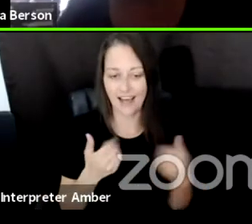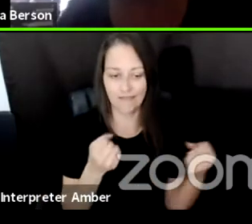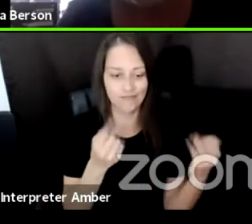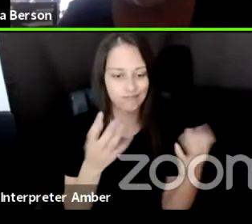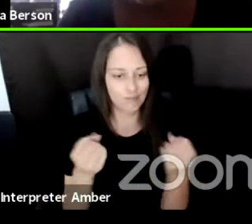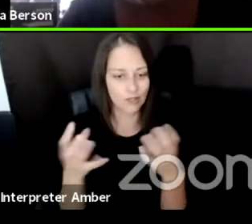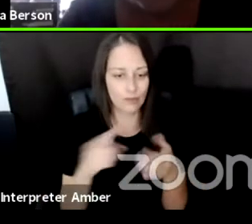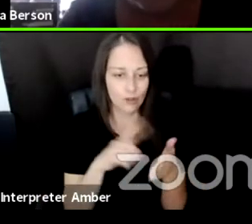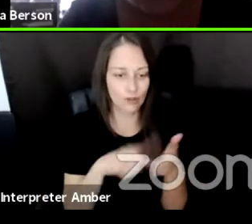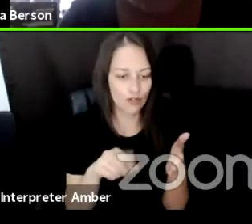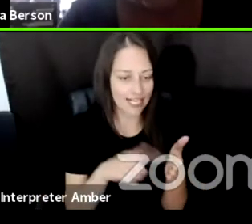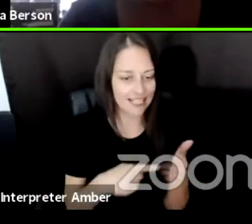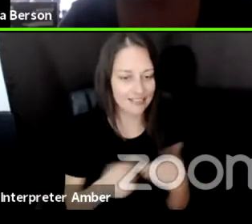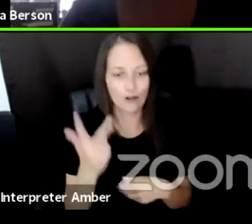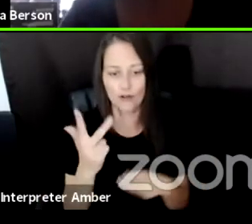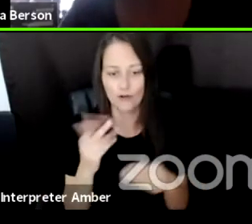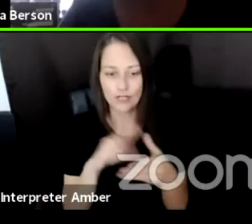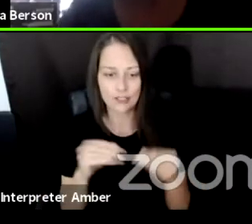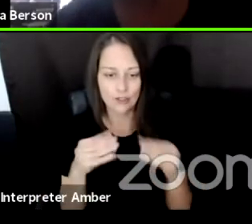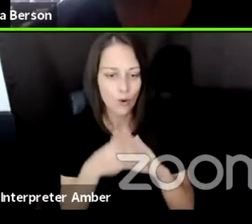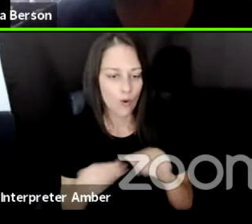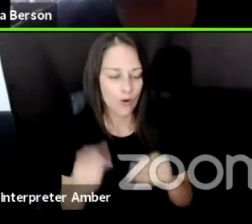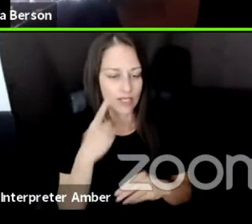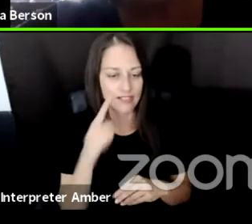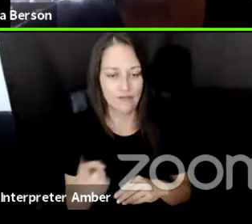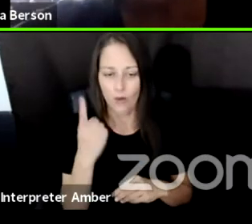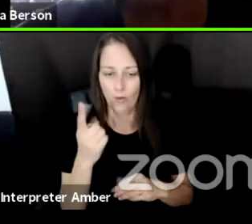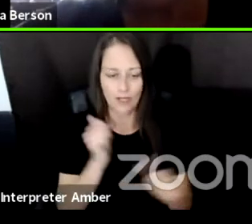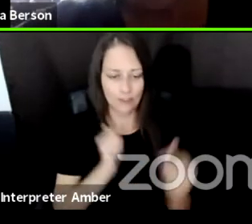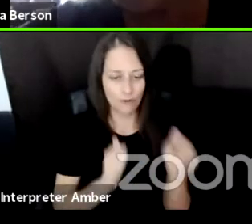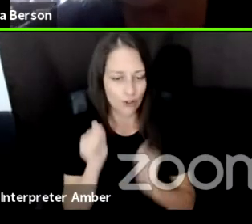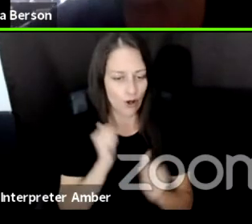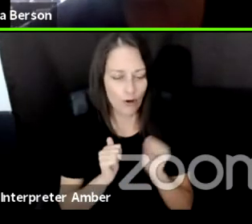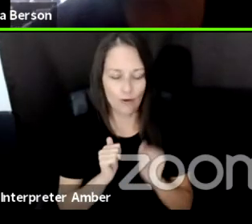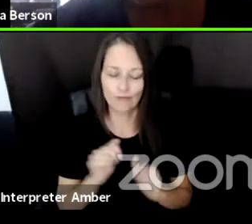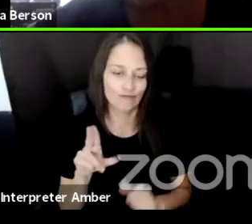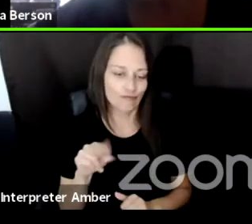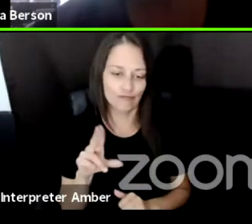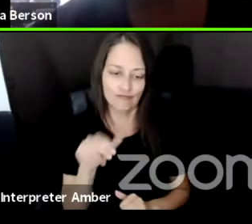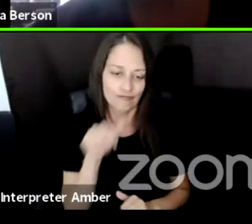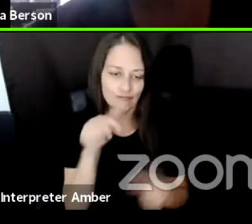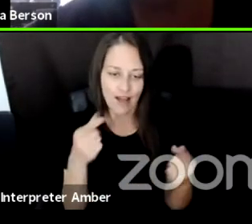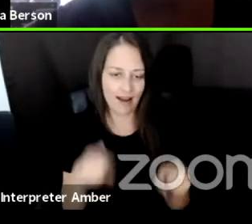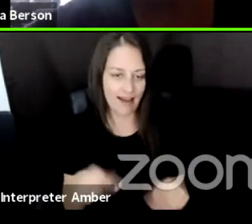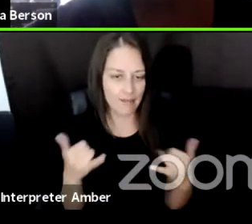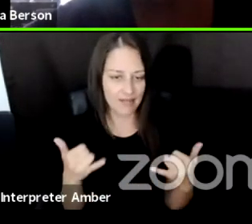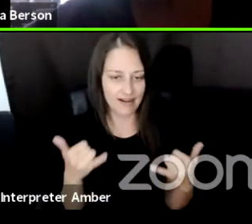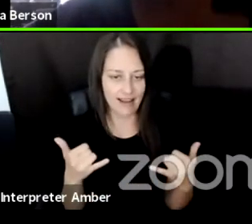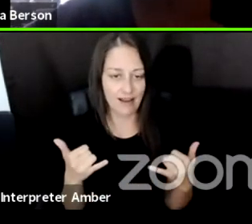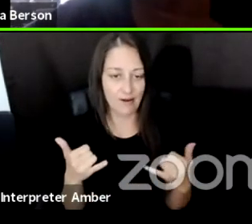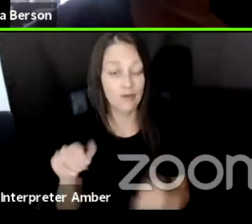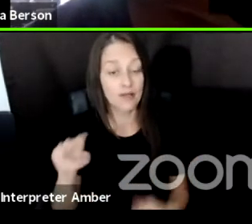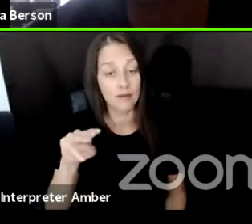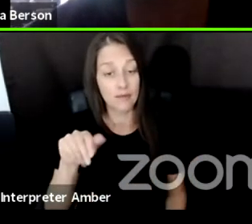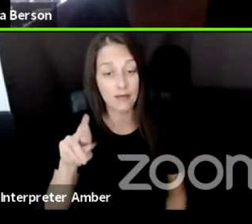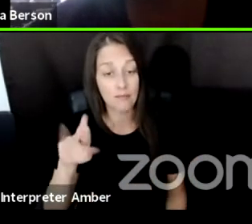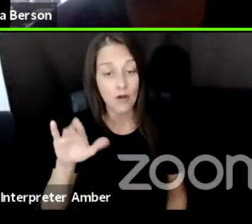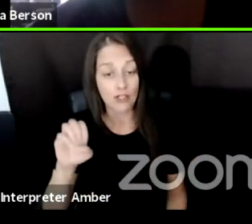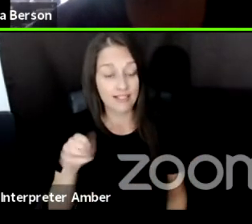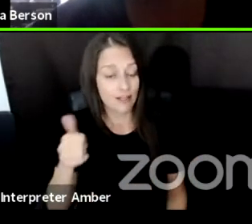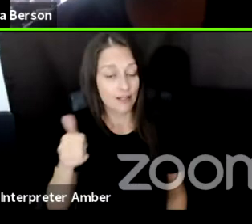We just don't have the pipeline for that. But I think Marcy is a very knowledgeable person. She goes